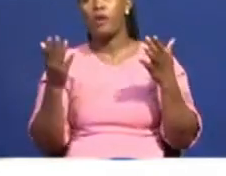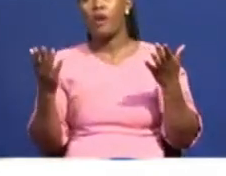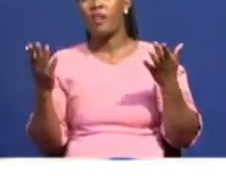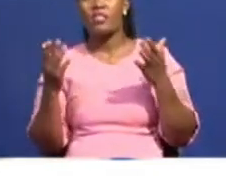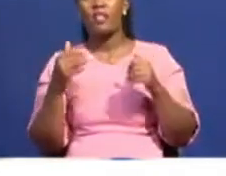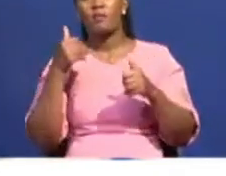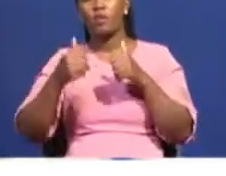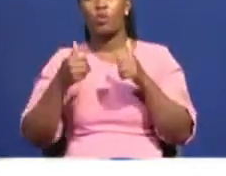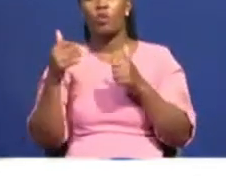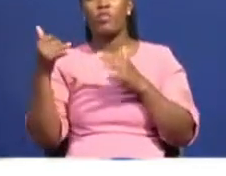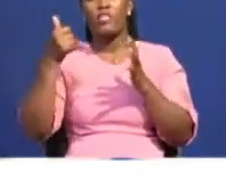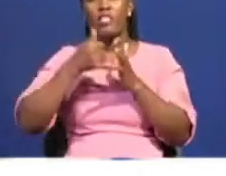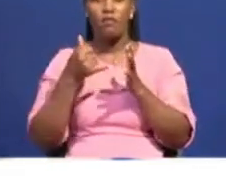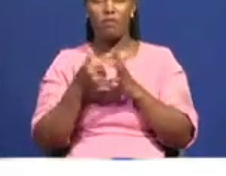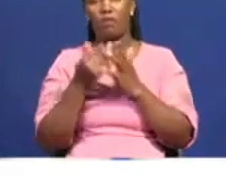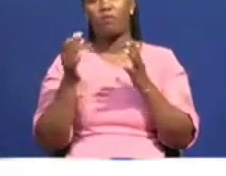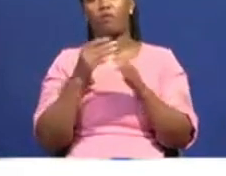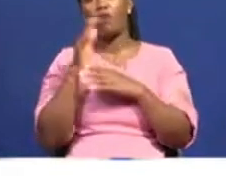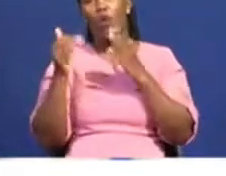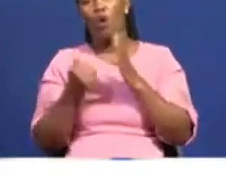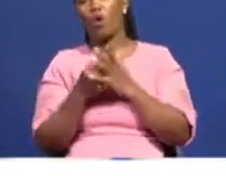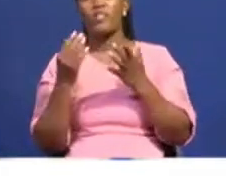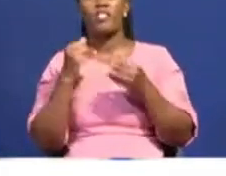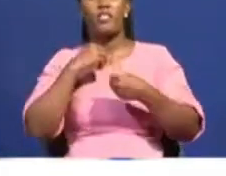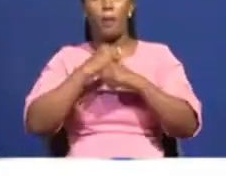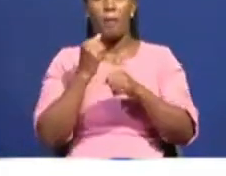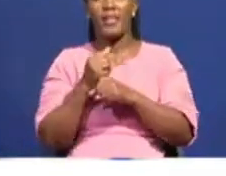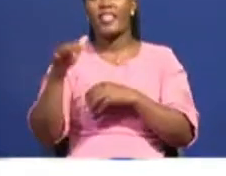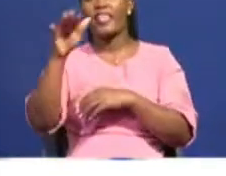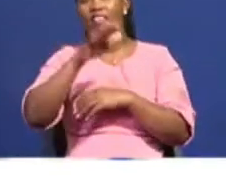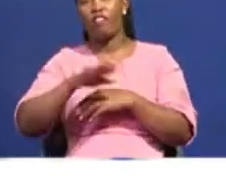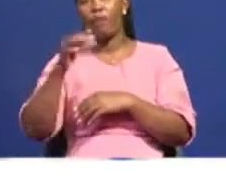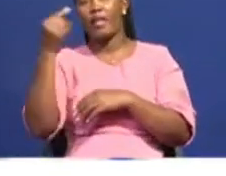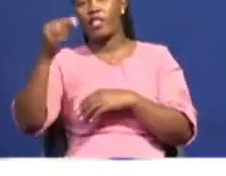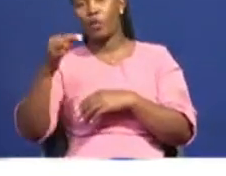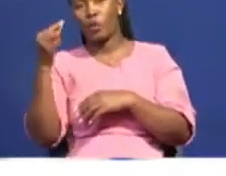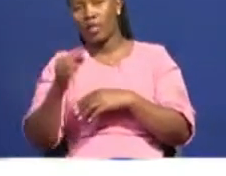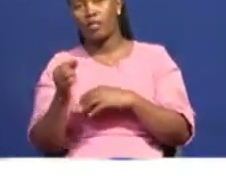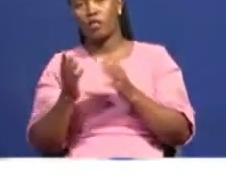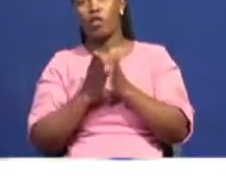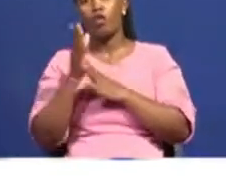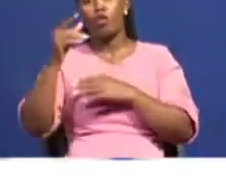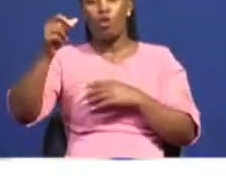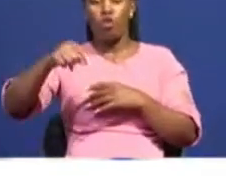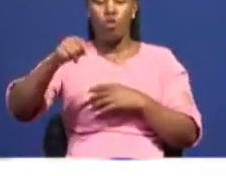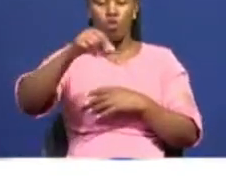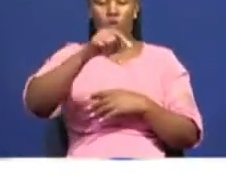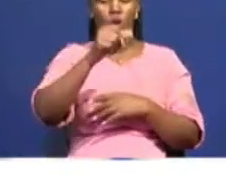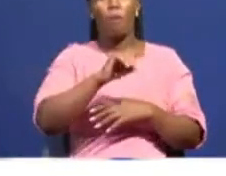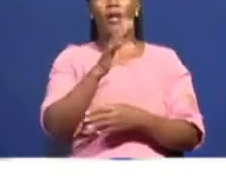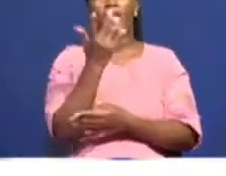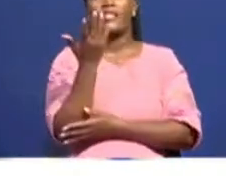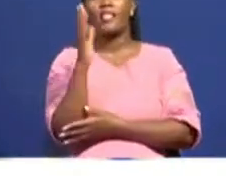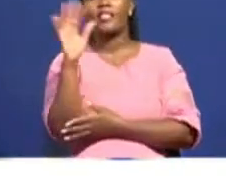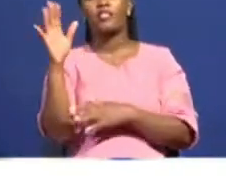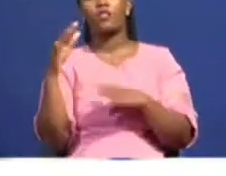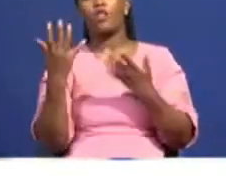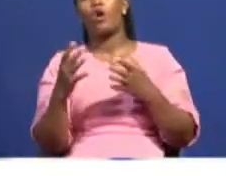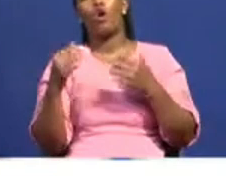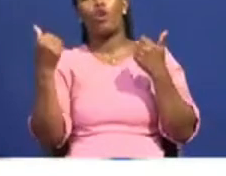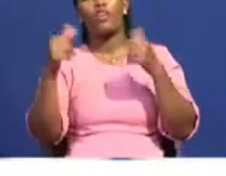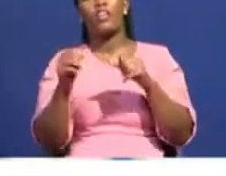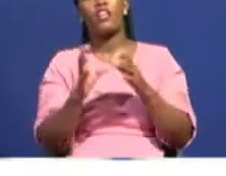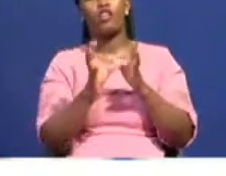you're involving yourself in a green initiative, whether it's tree planting or it can be any community-based sort of